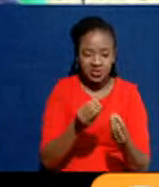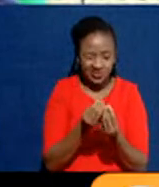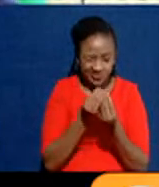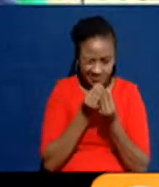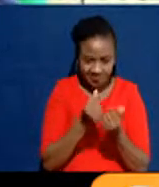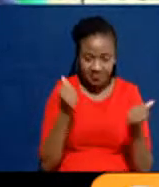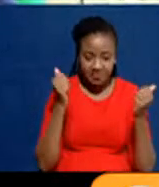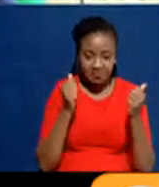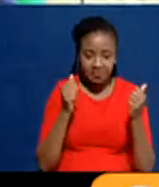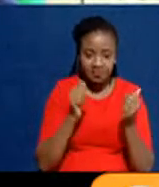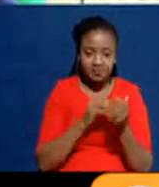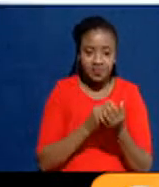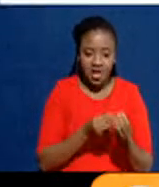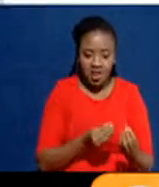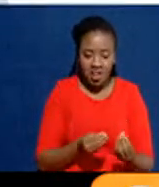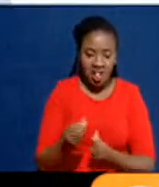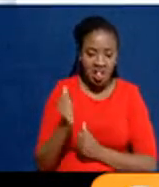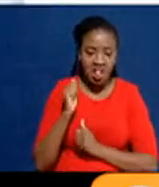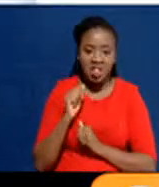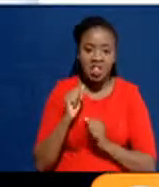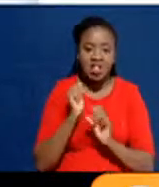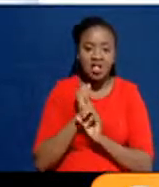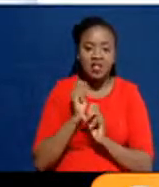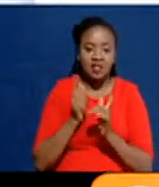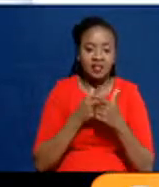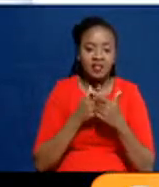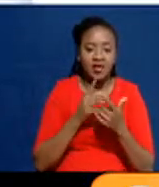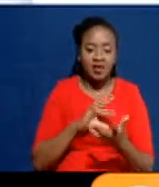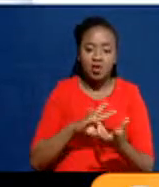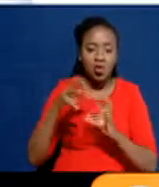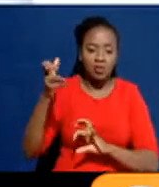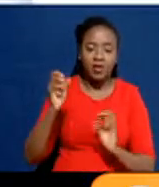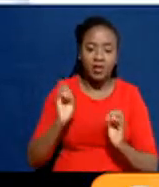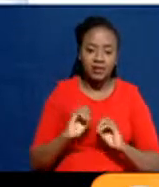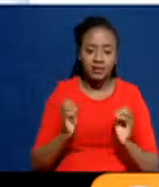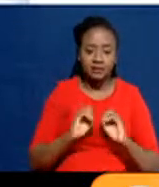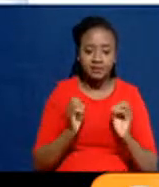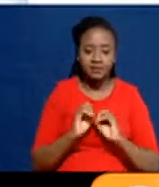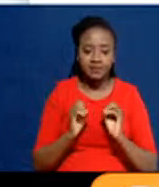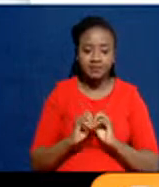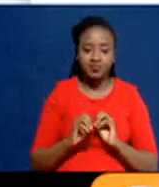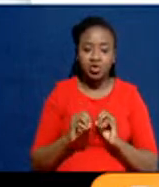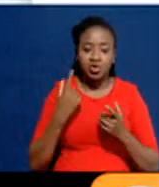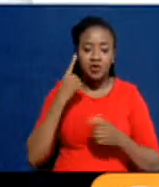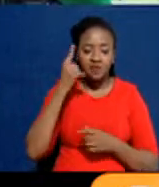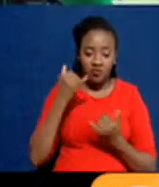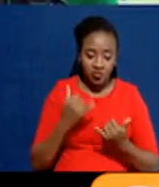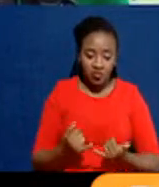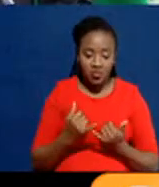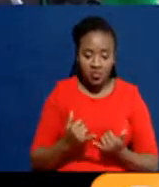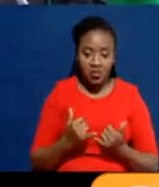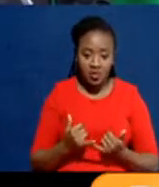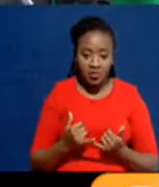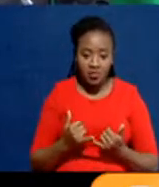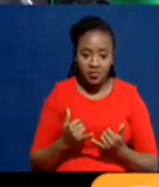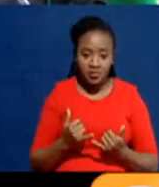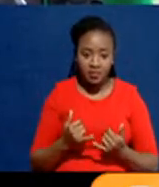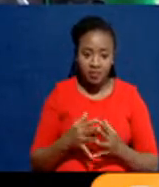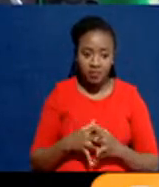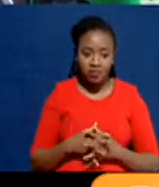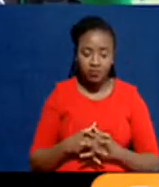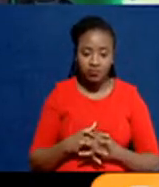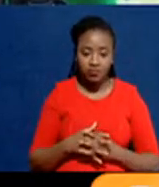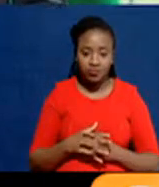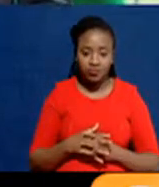make it null and void completely. So as at now, the